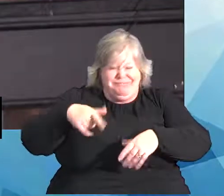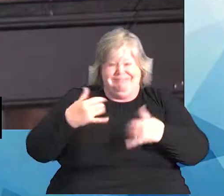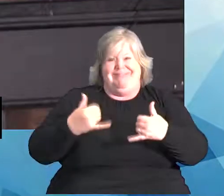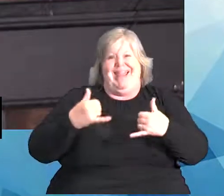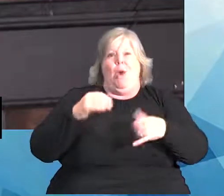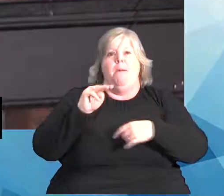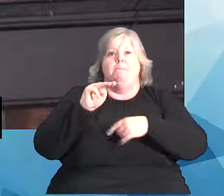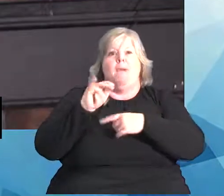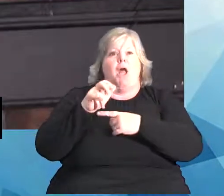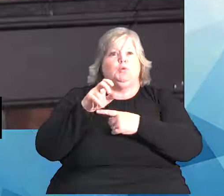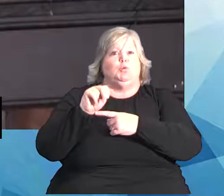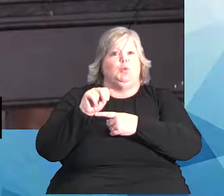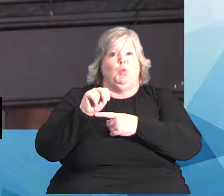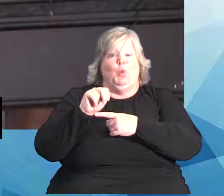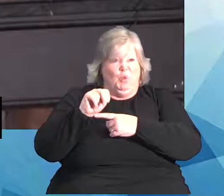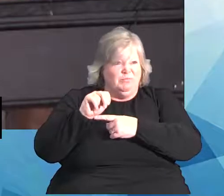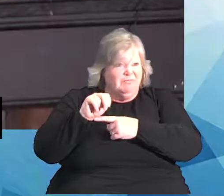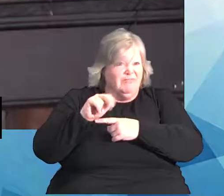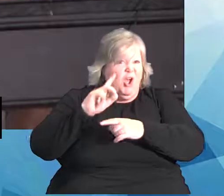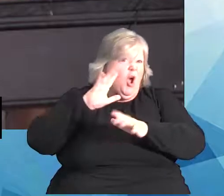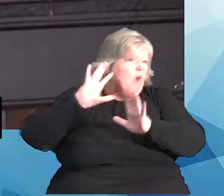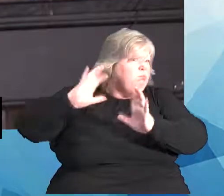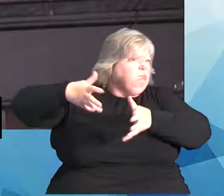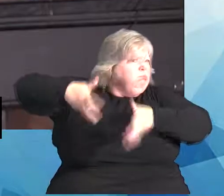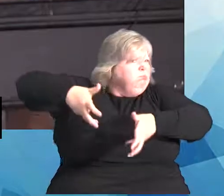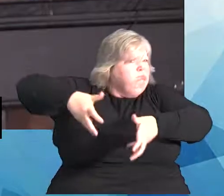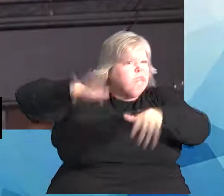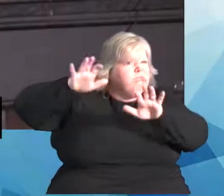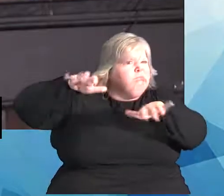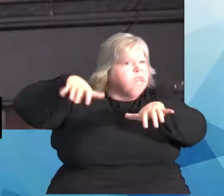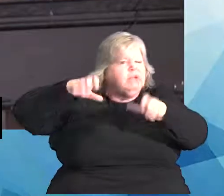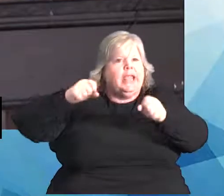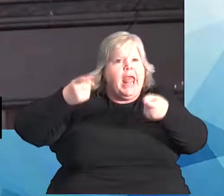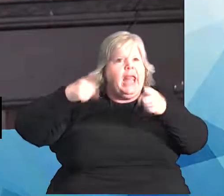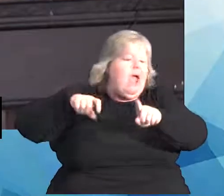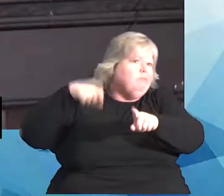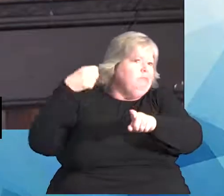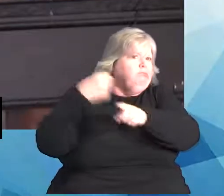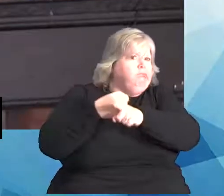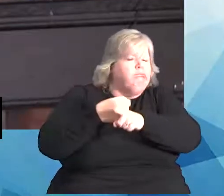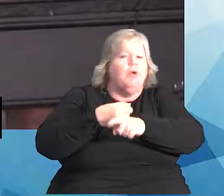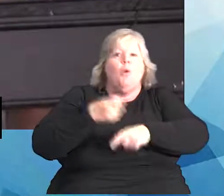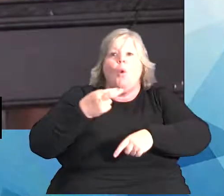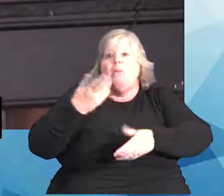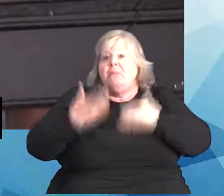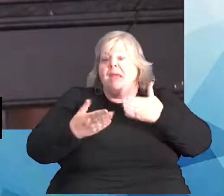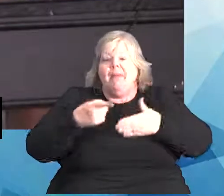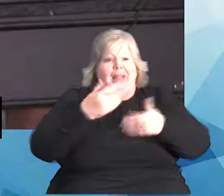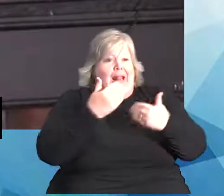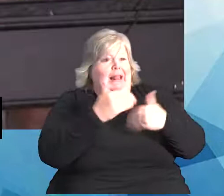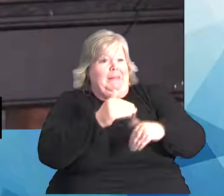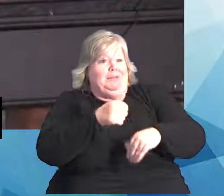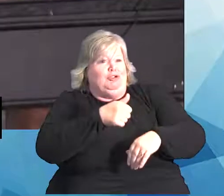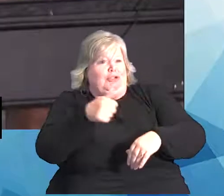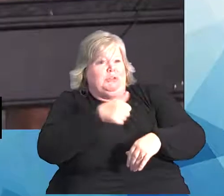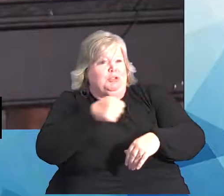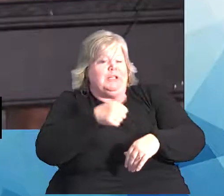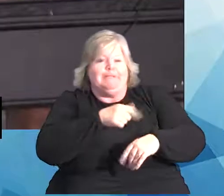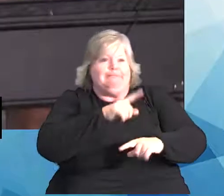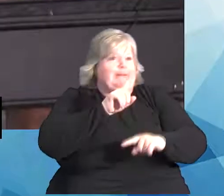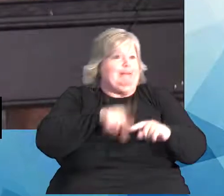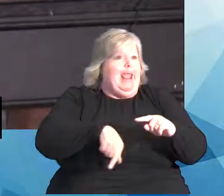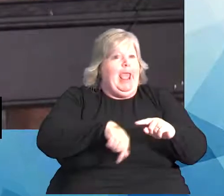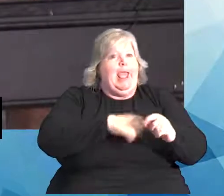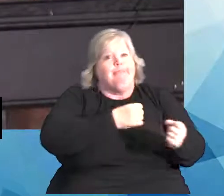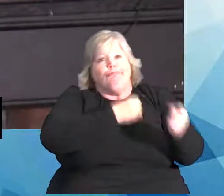And storms can often come unexpectedly, or if there's limited transportation and they're unable to arrive at